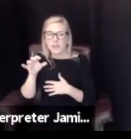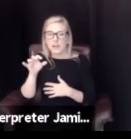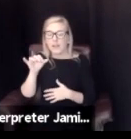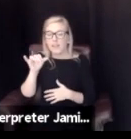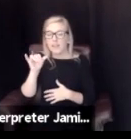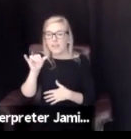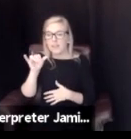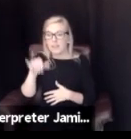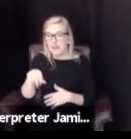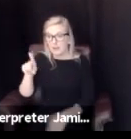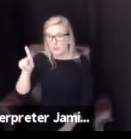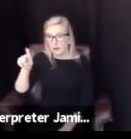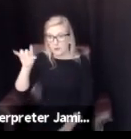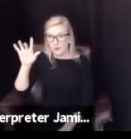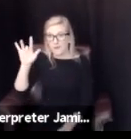the